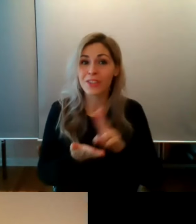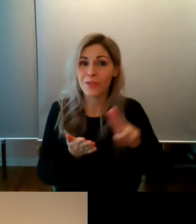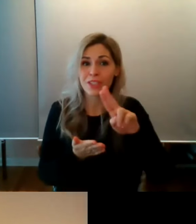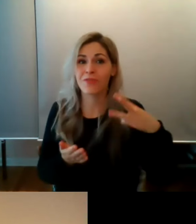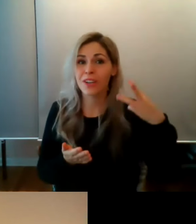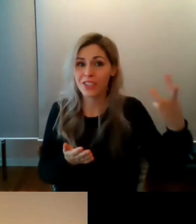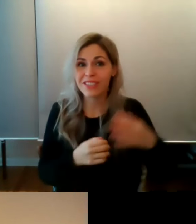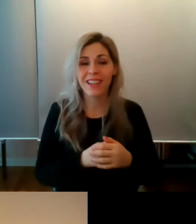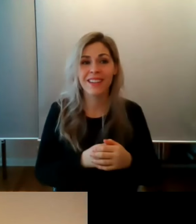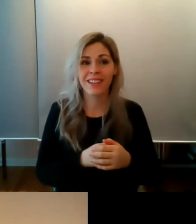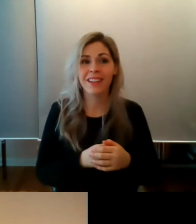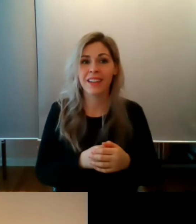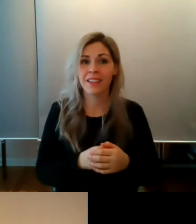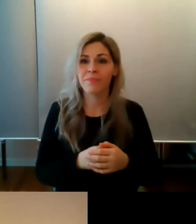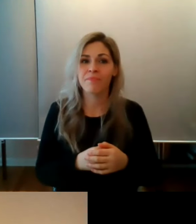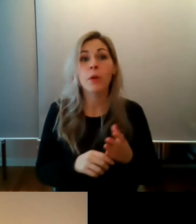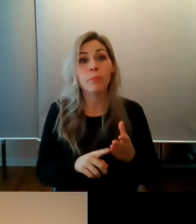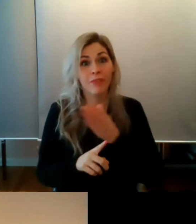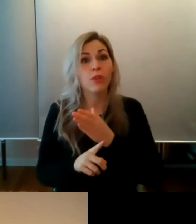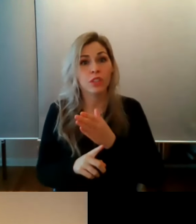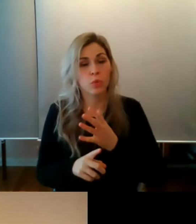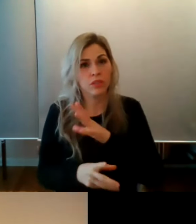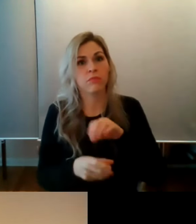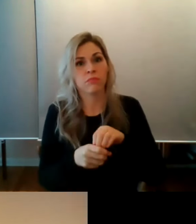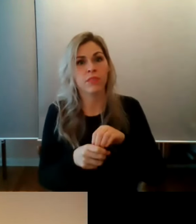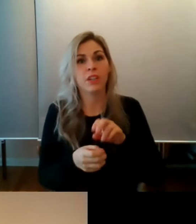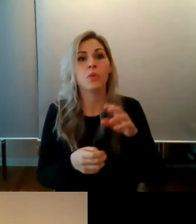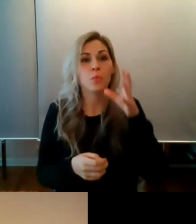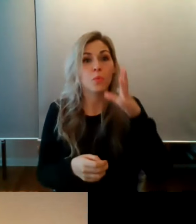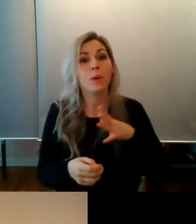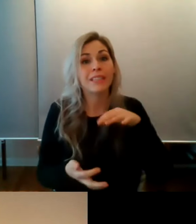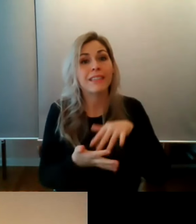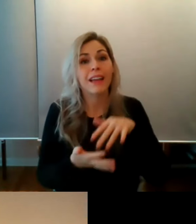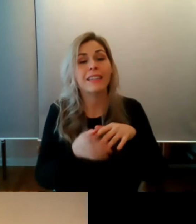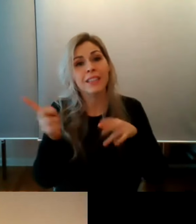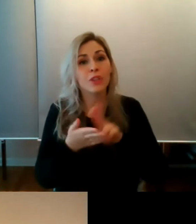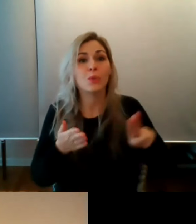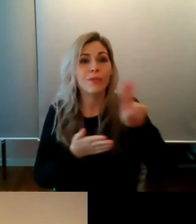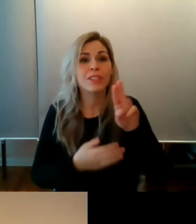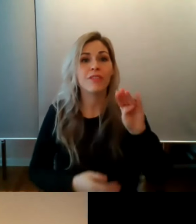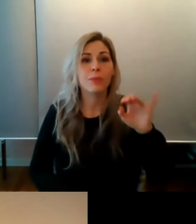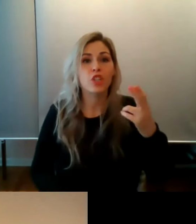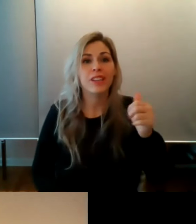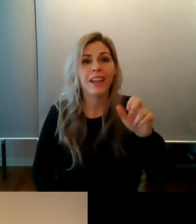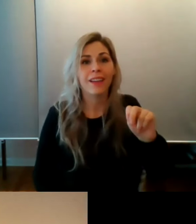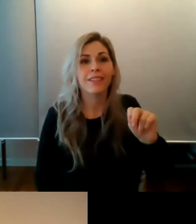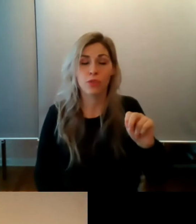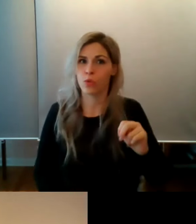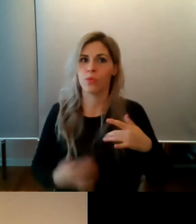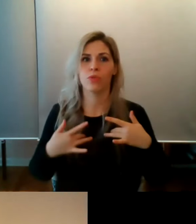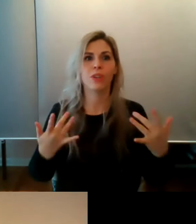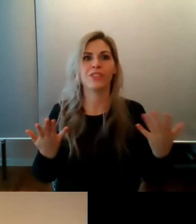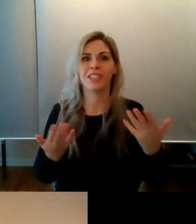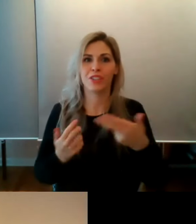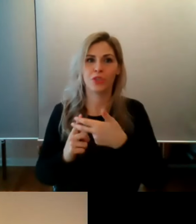having formerly served in the Department of Women's Studies at the University of Michigan. We're really glad to now have her with us in